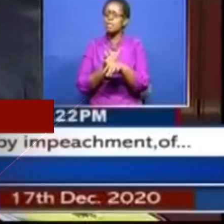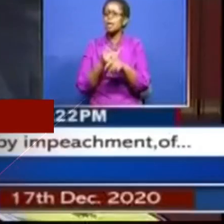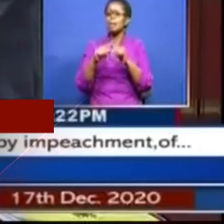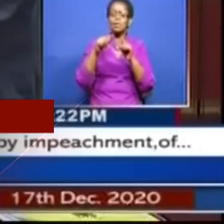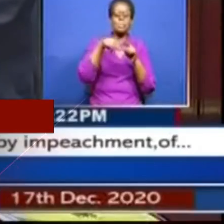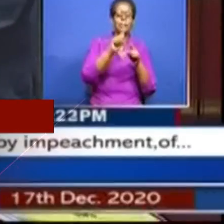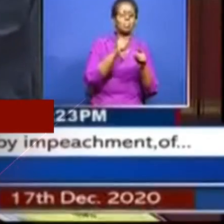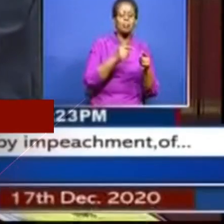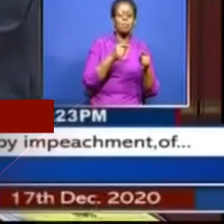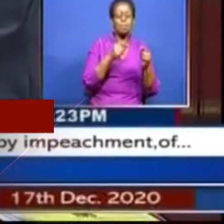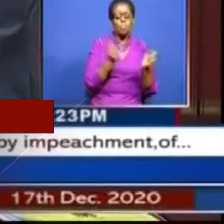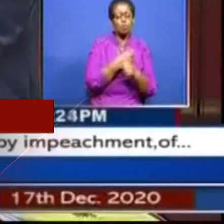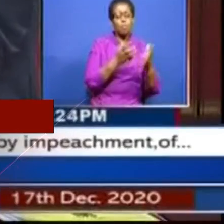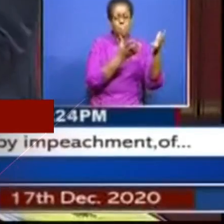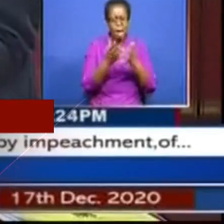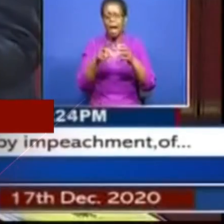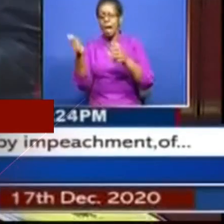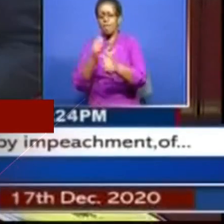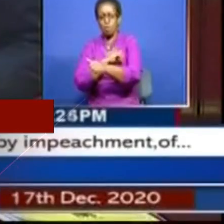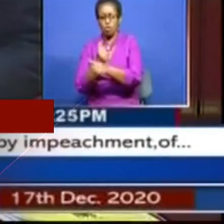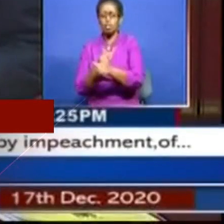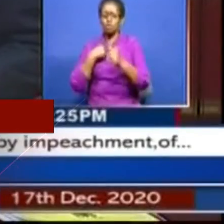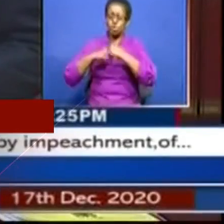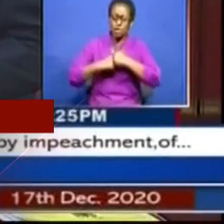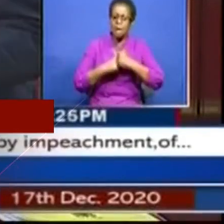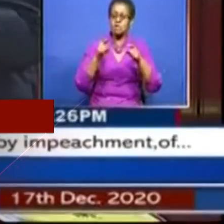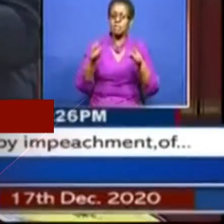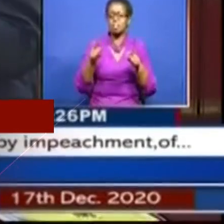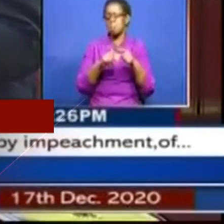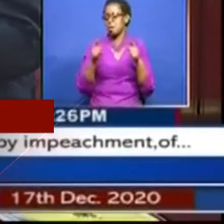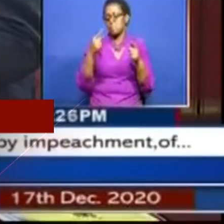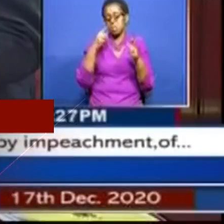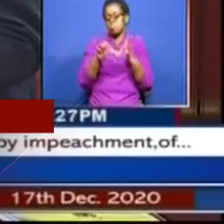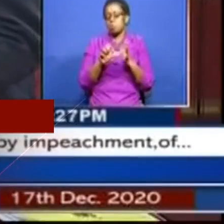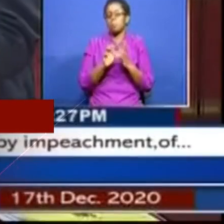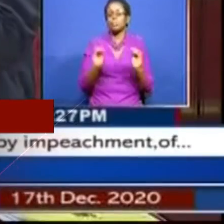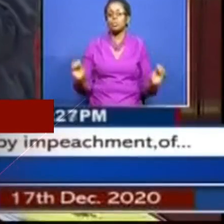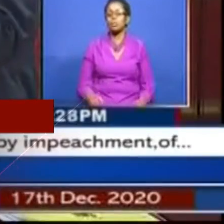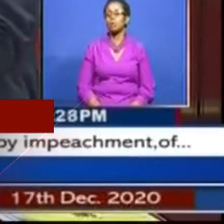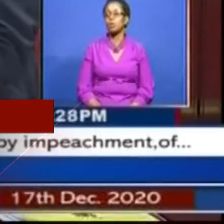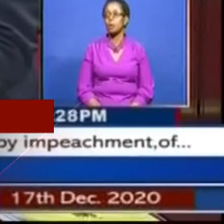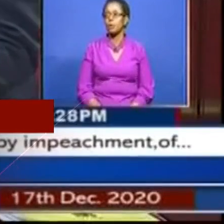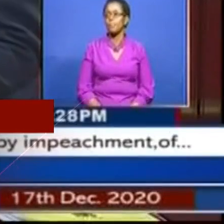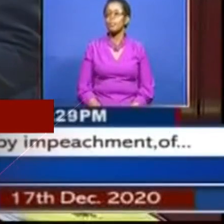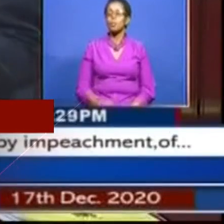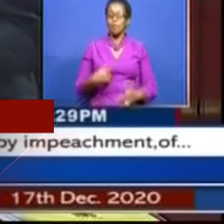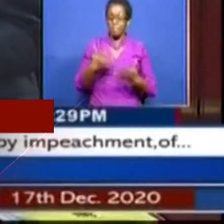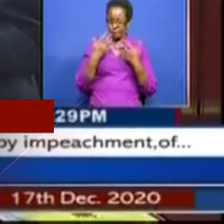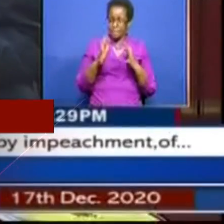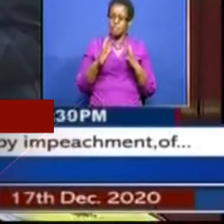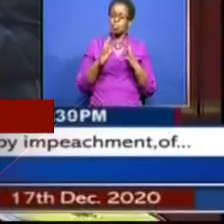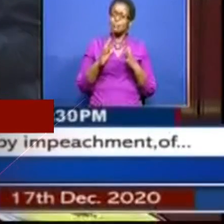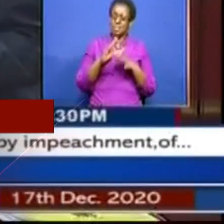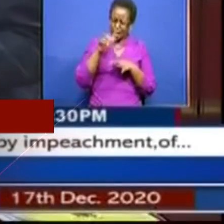counter authorities. But there is really no harm, because we have set precedent and there's legal authority. But the